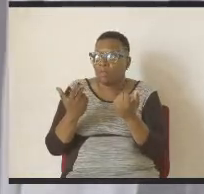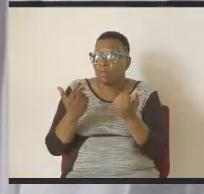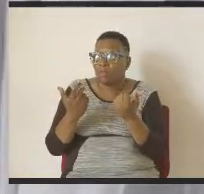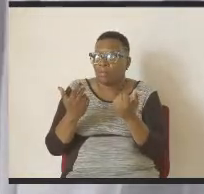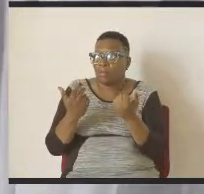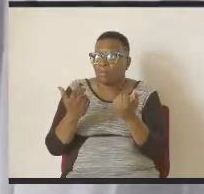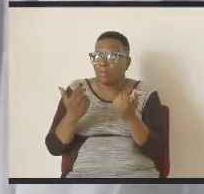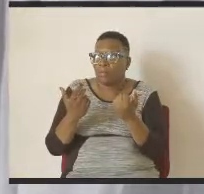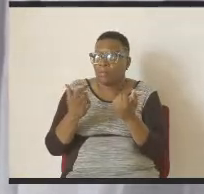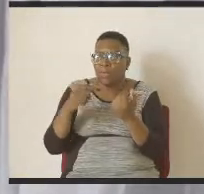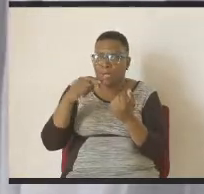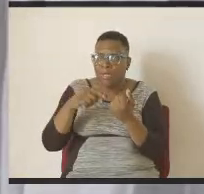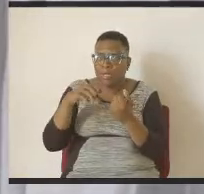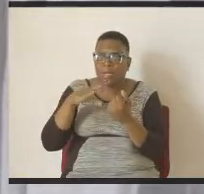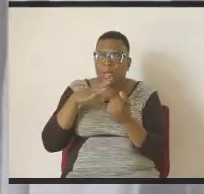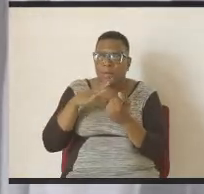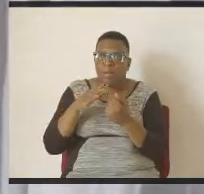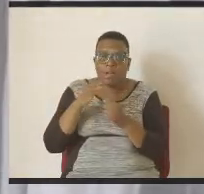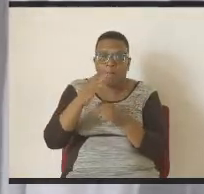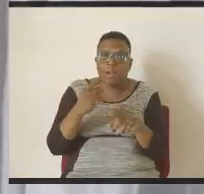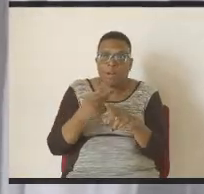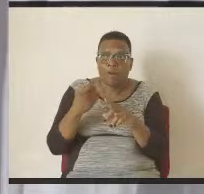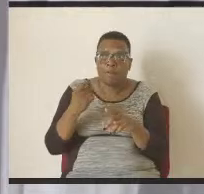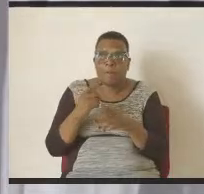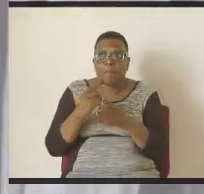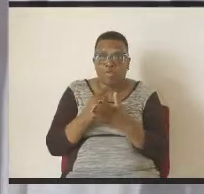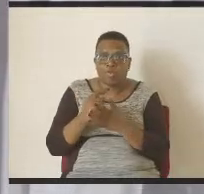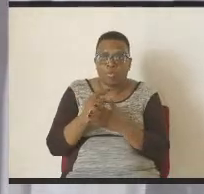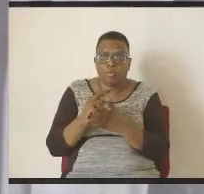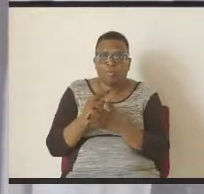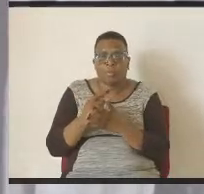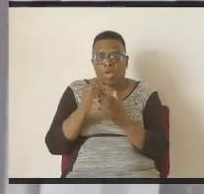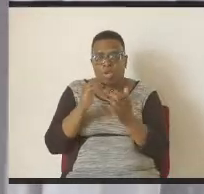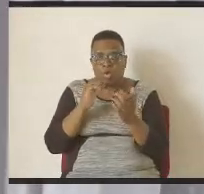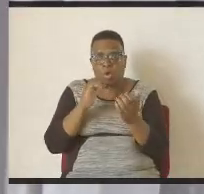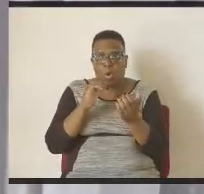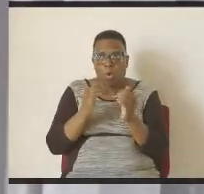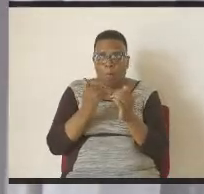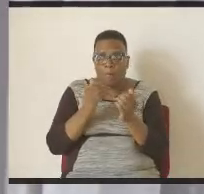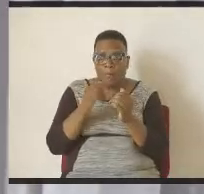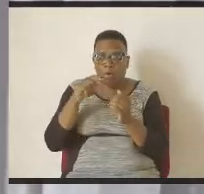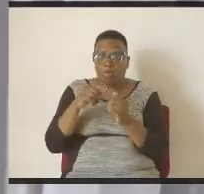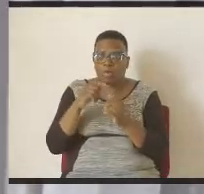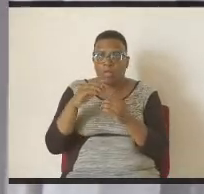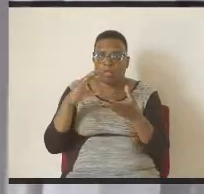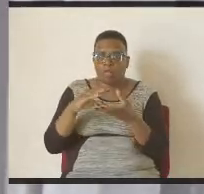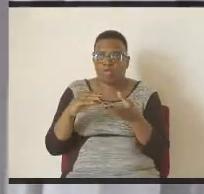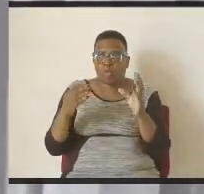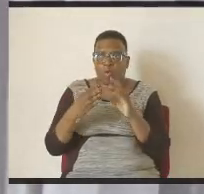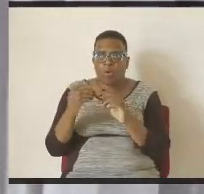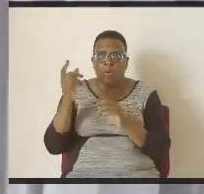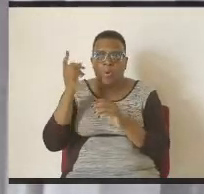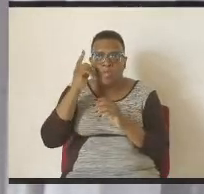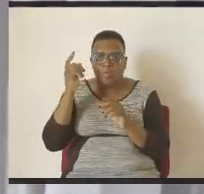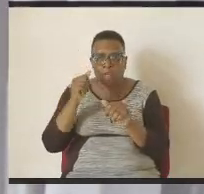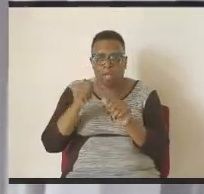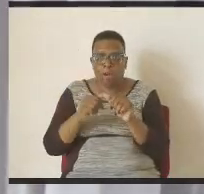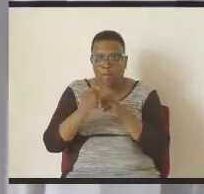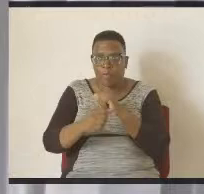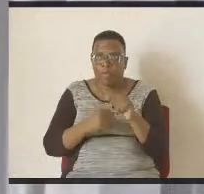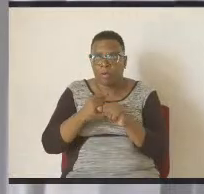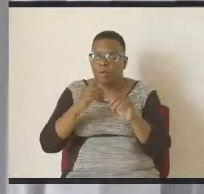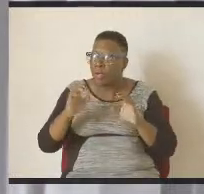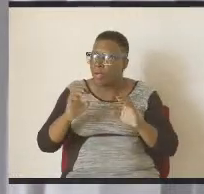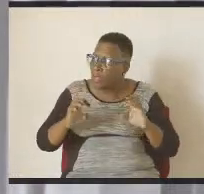the truth. This can be compared to this story that we listen to every single year. We look forward to it. We build the